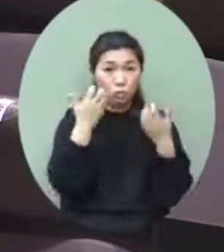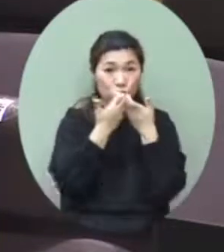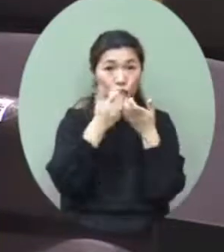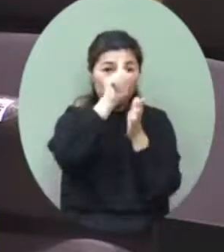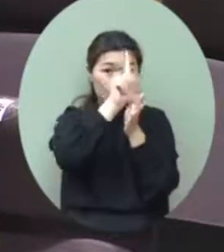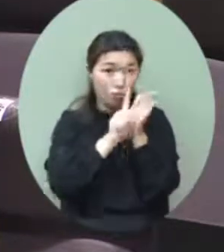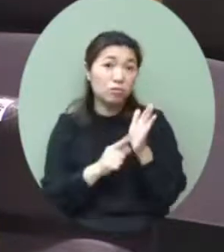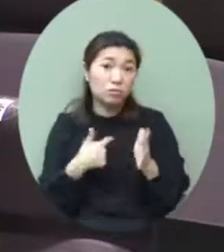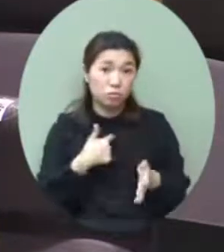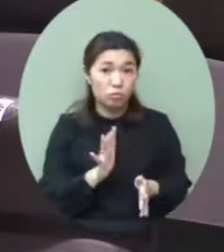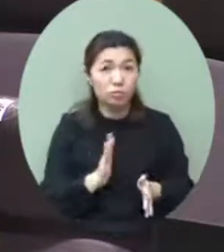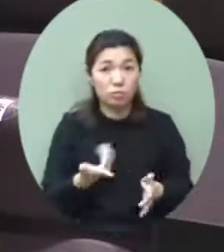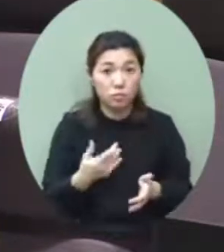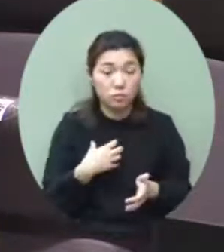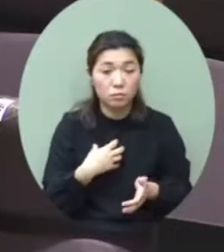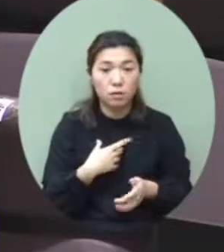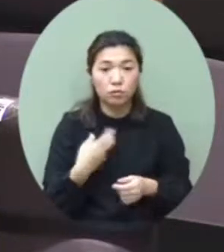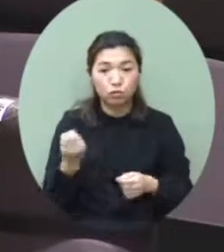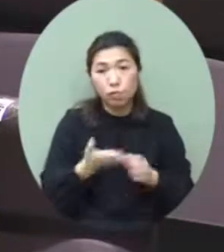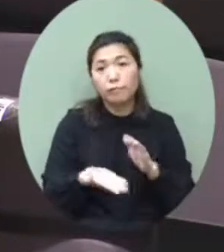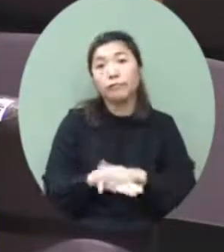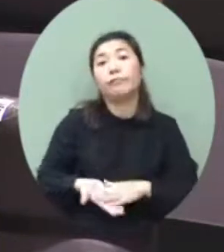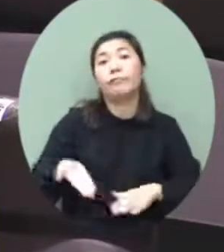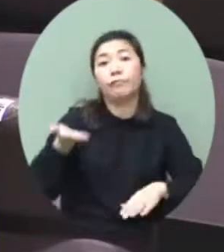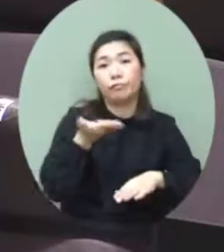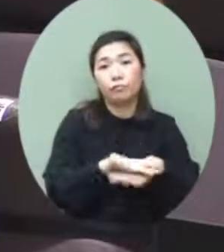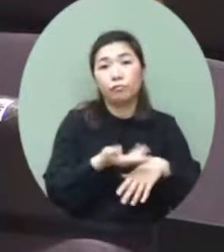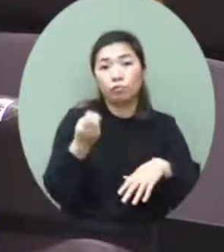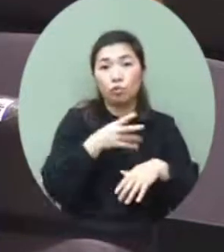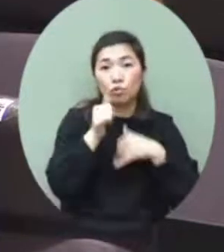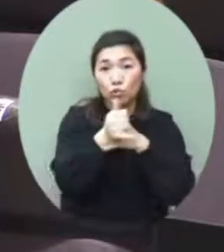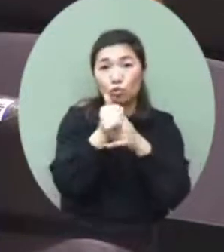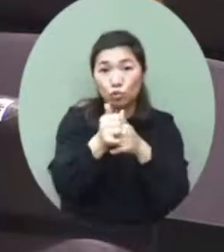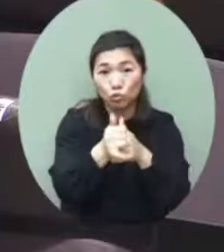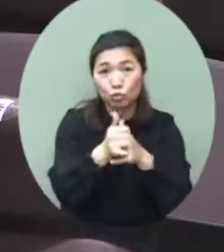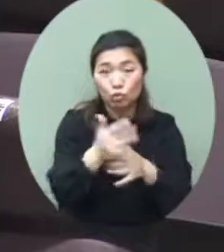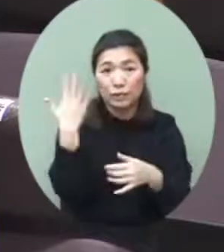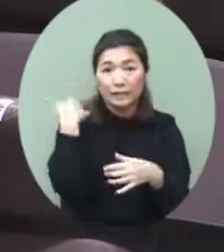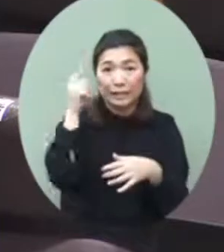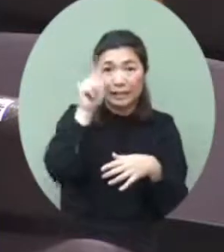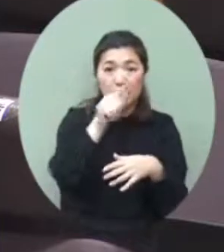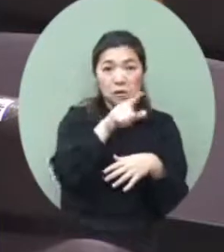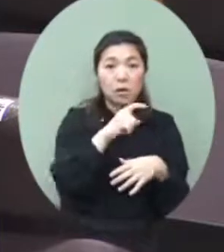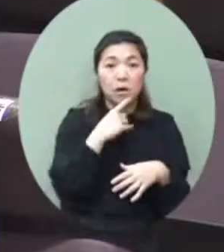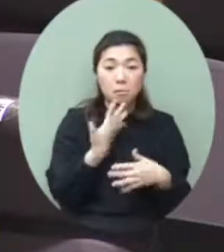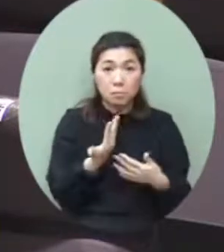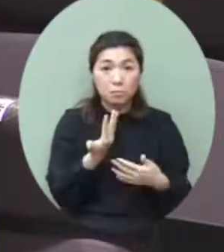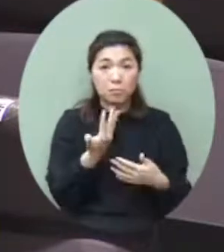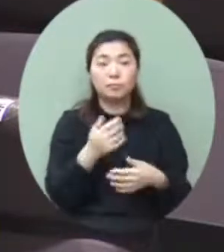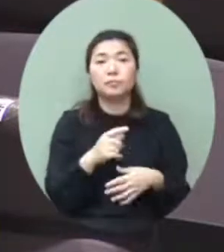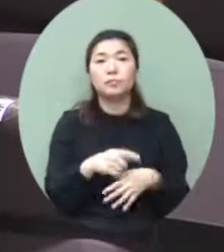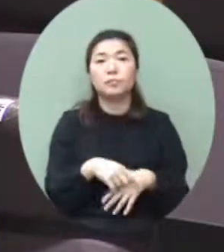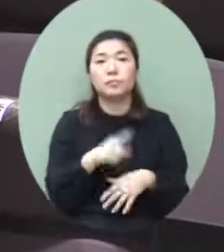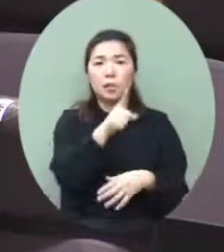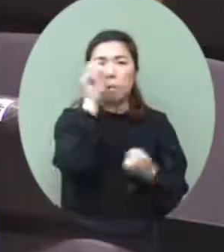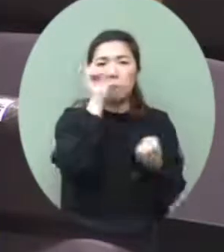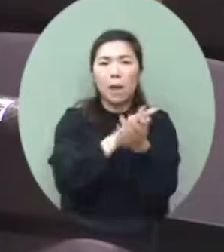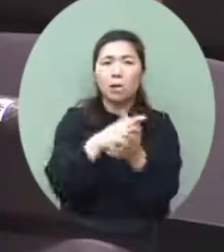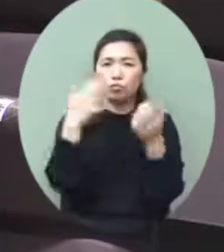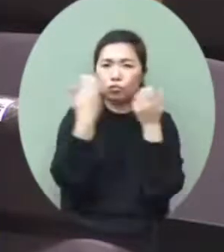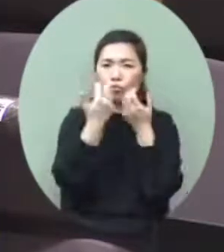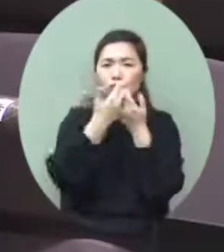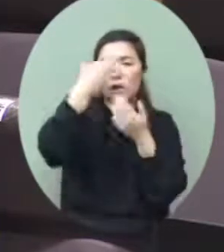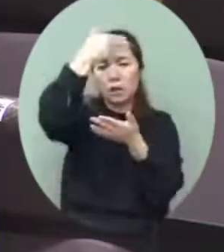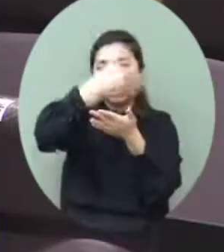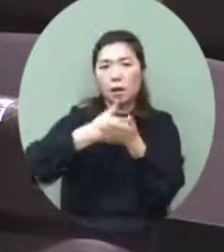cases, if like the level becomes down to the manageable level, and whether Hong Kong will live with